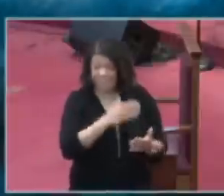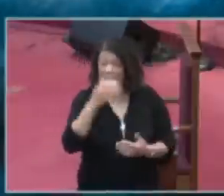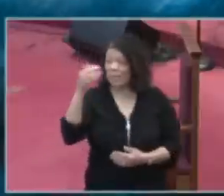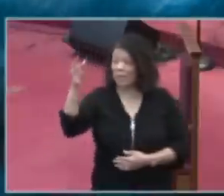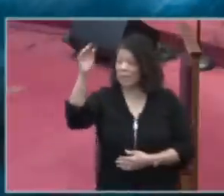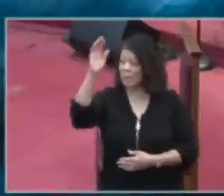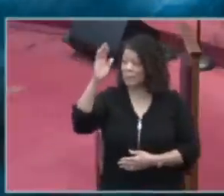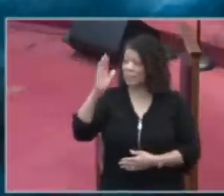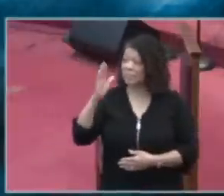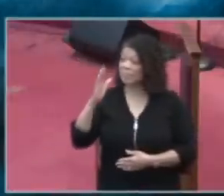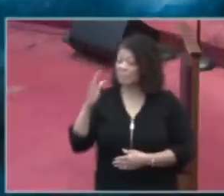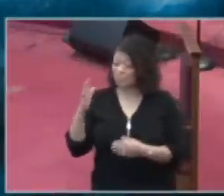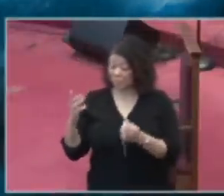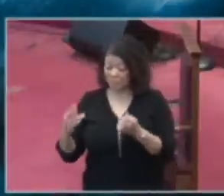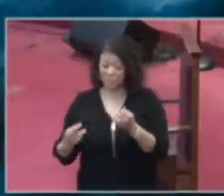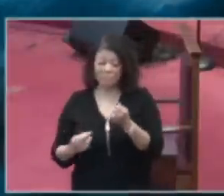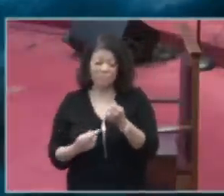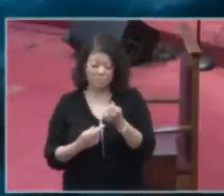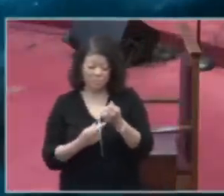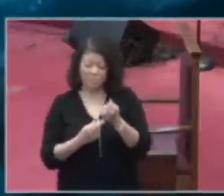the fire.